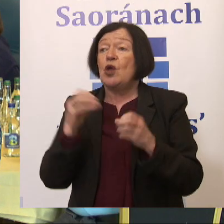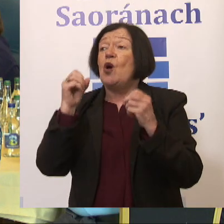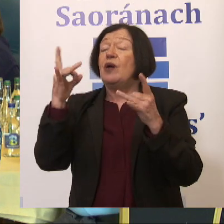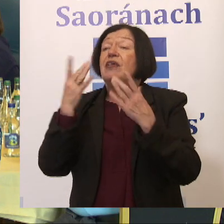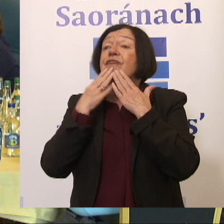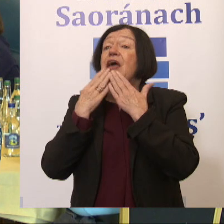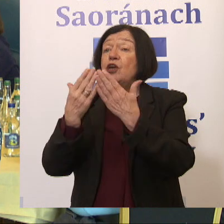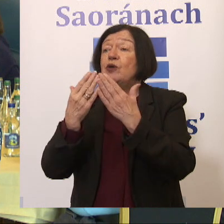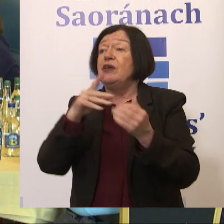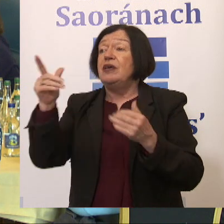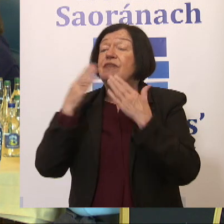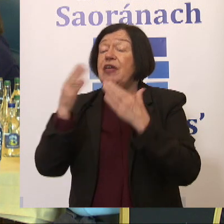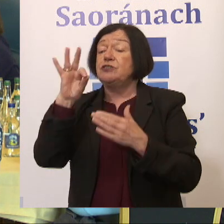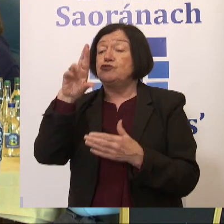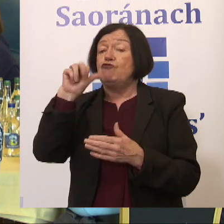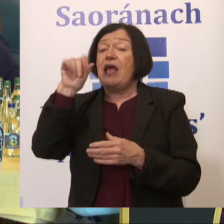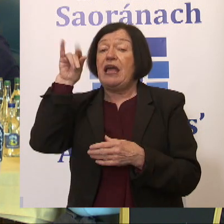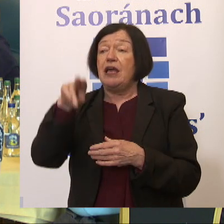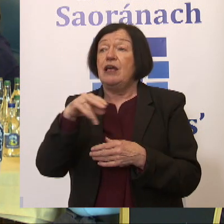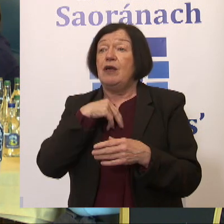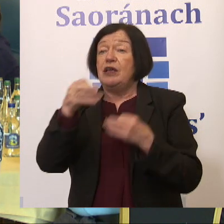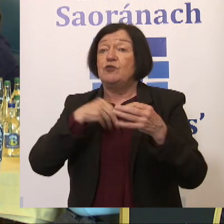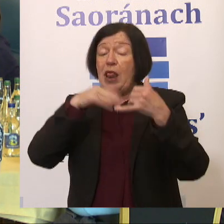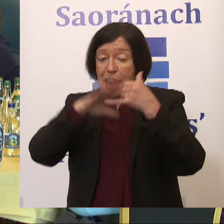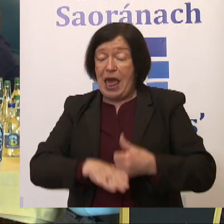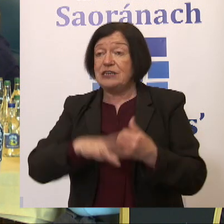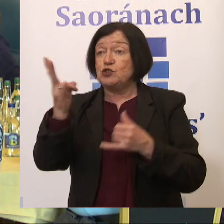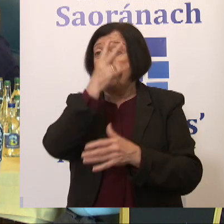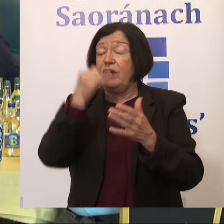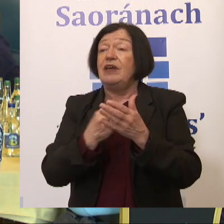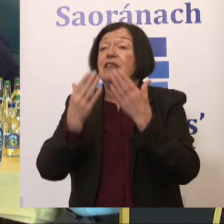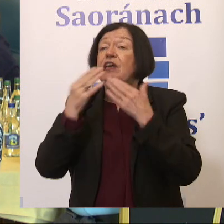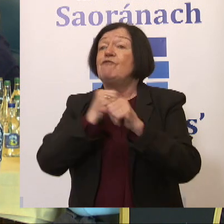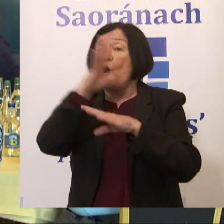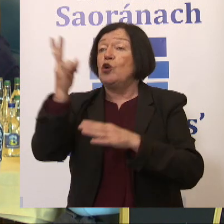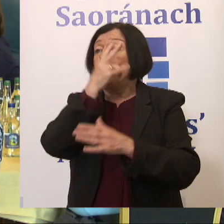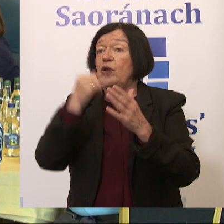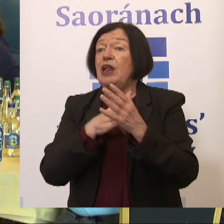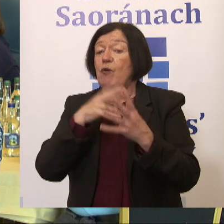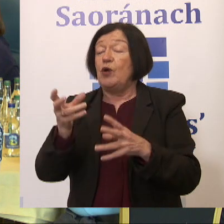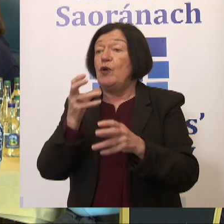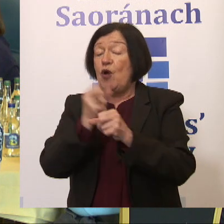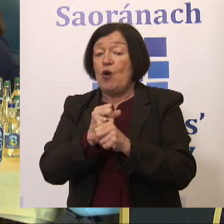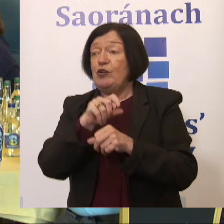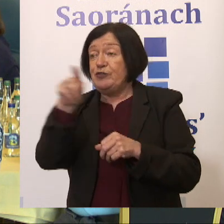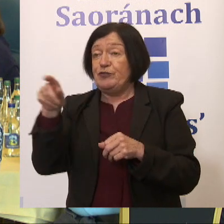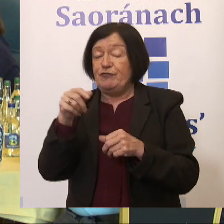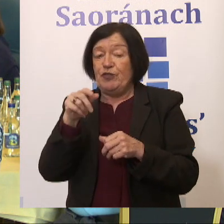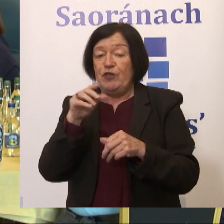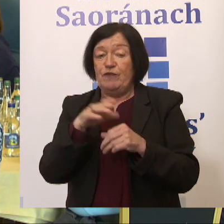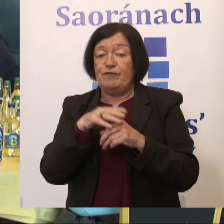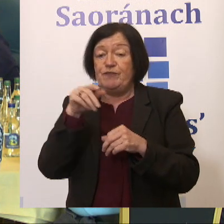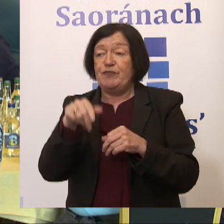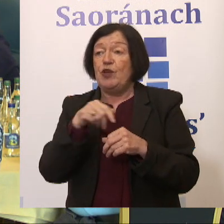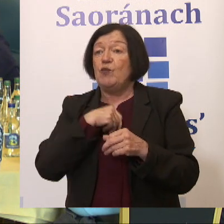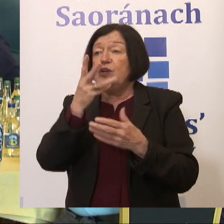thank you. Thanks, Graham. We're into our last question. Thank you for all the questions, and we're going to pose those to Graham and to Áinle for answers that we